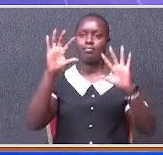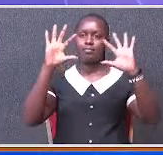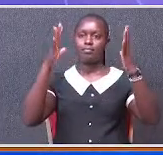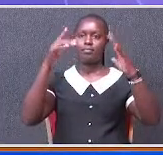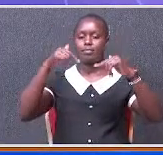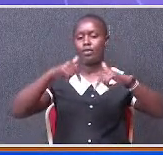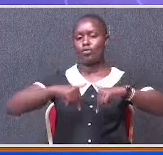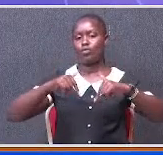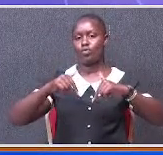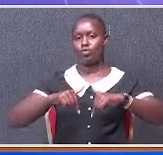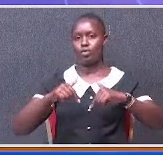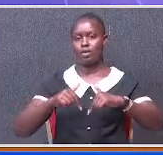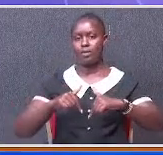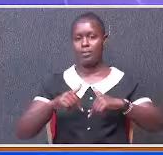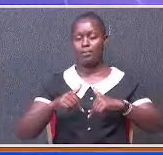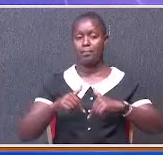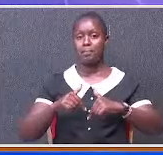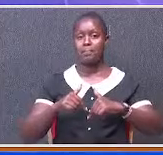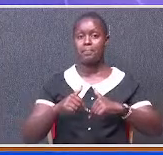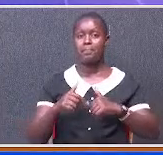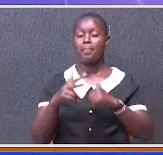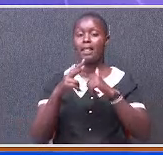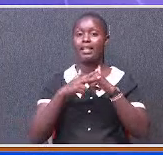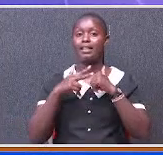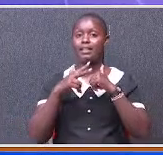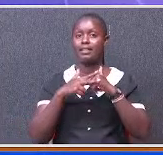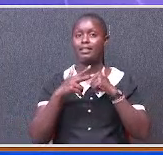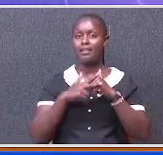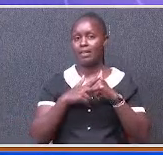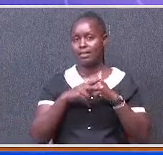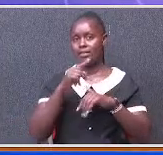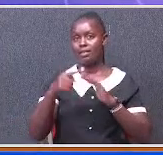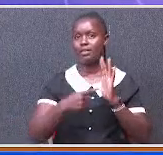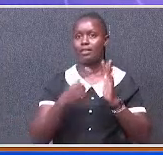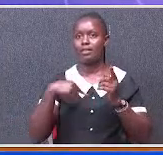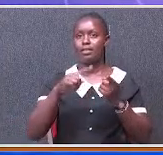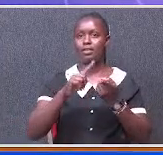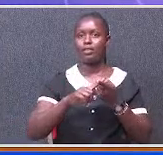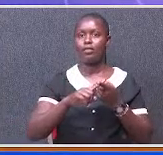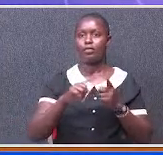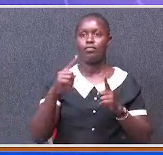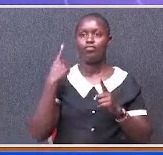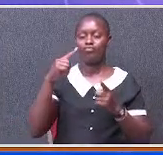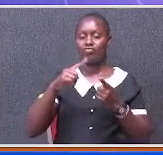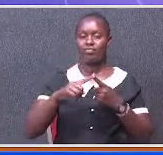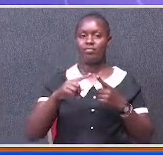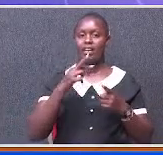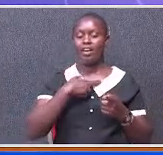today. The January 7th date is based on the Julian calendar for religious celebrations,